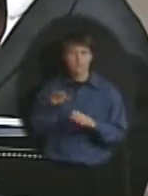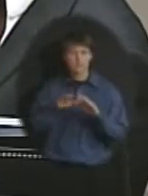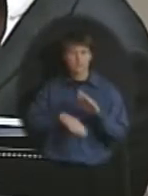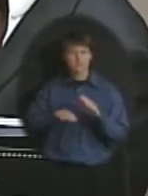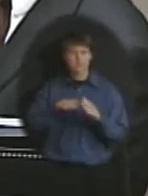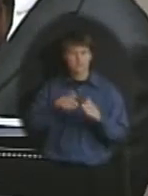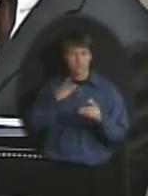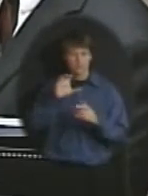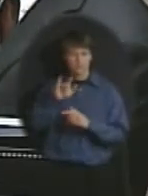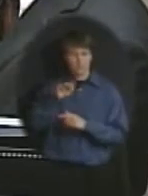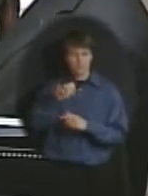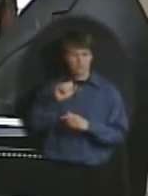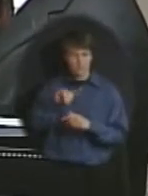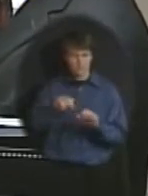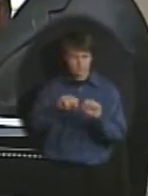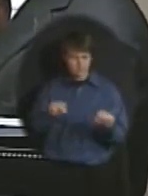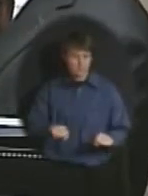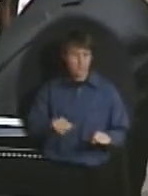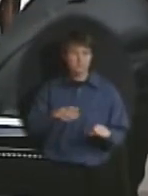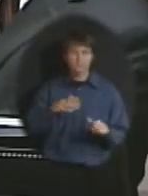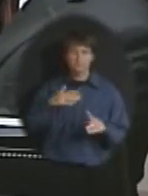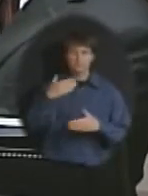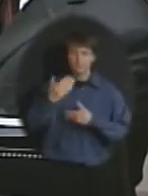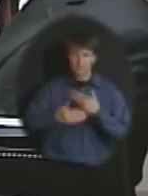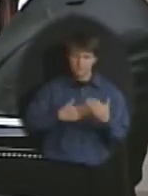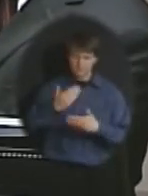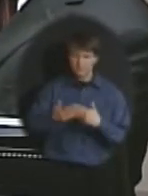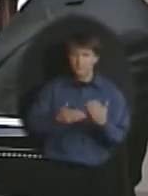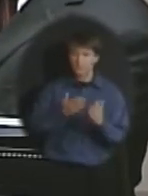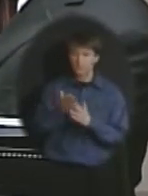in the system that take a while to get through. That